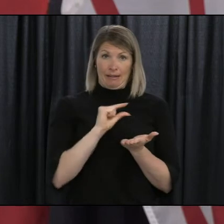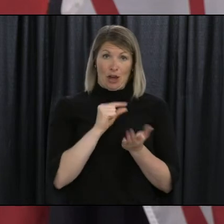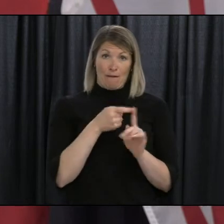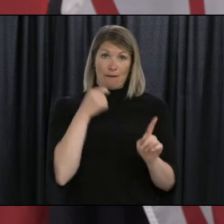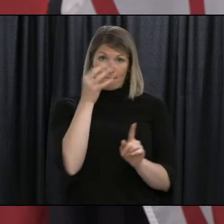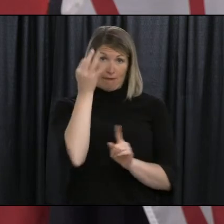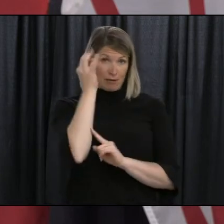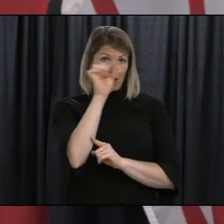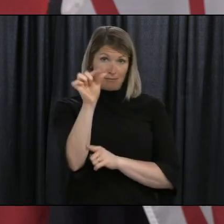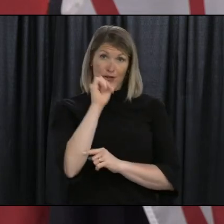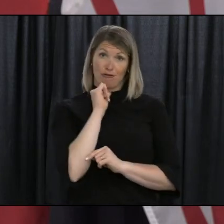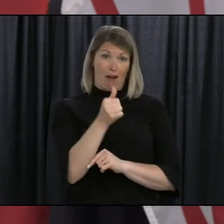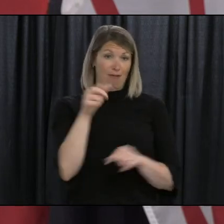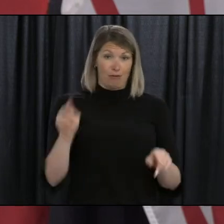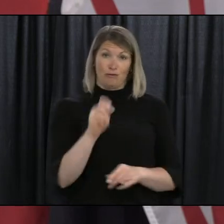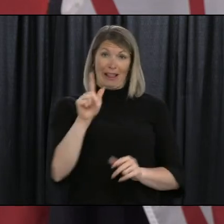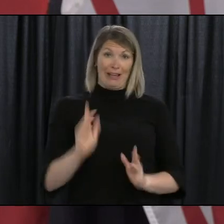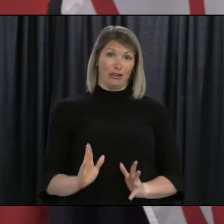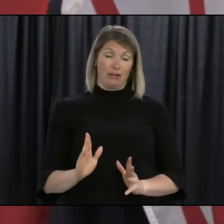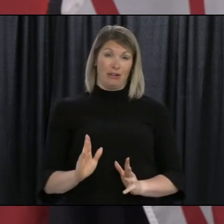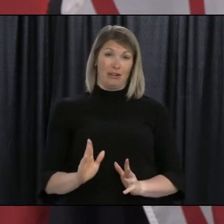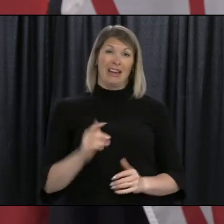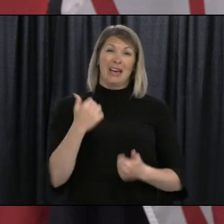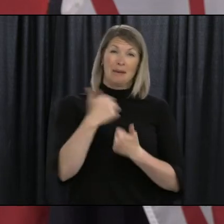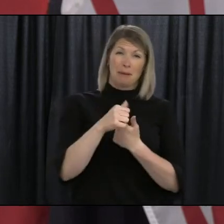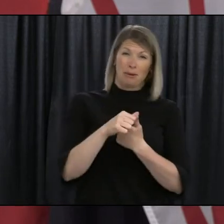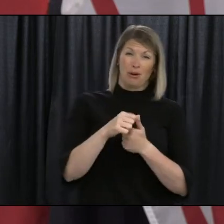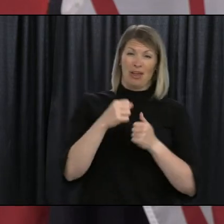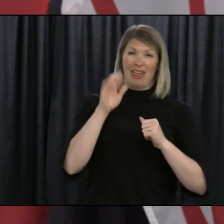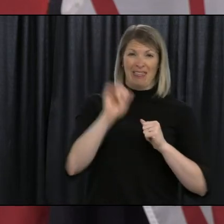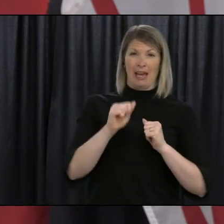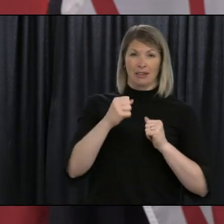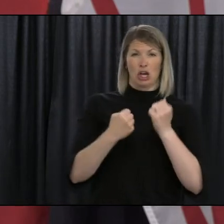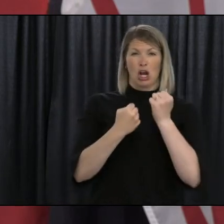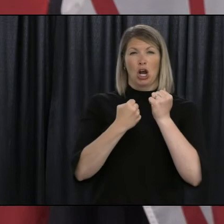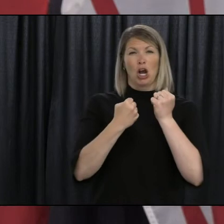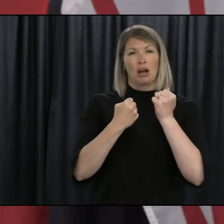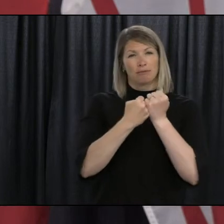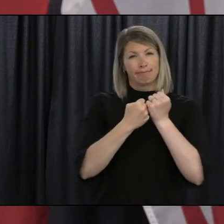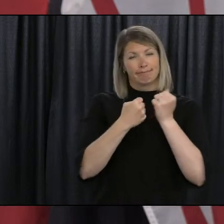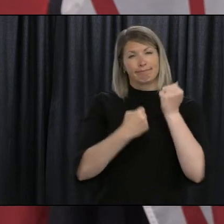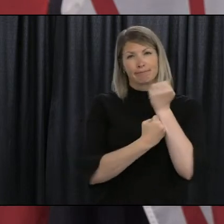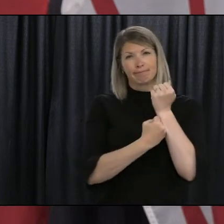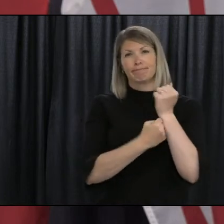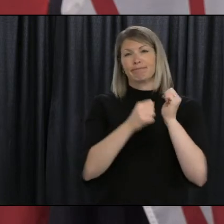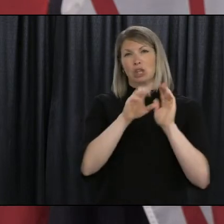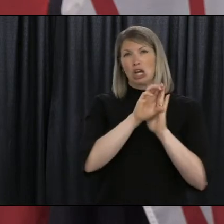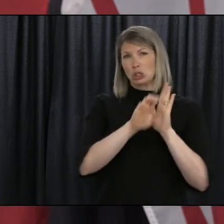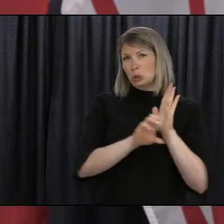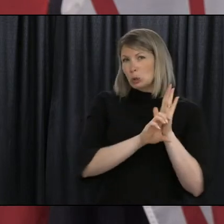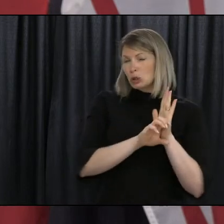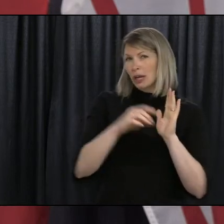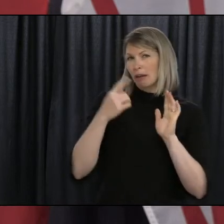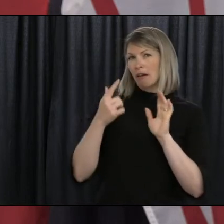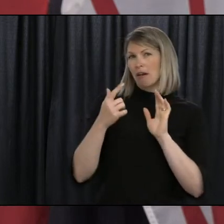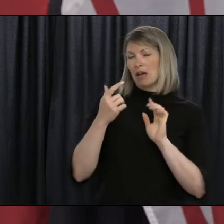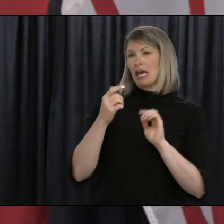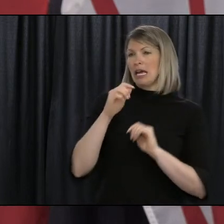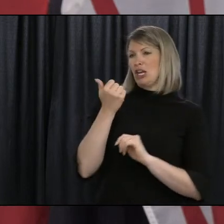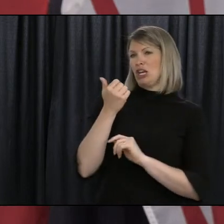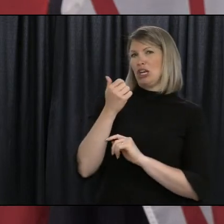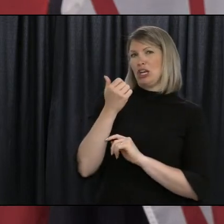its intent under the Constitution, the 1982 Constitution, which very clearly articulates that equalization is